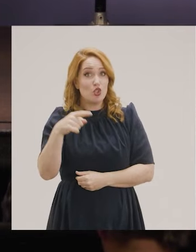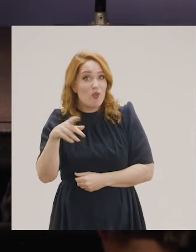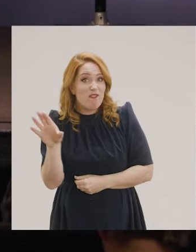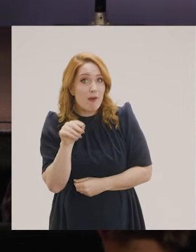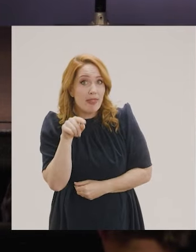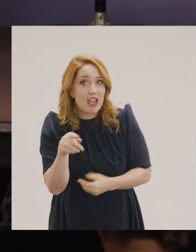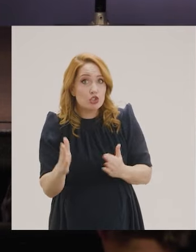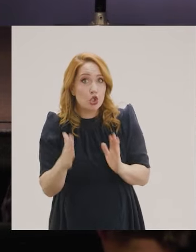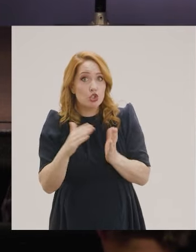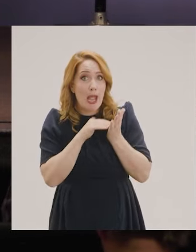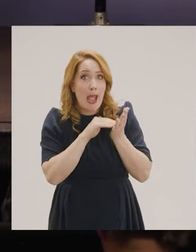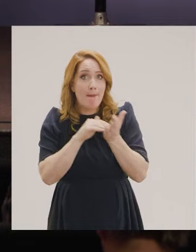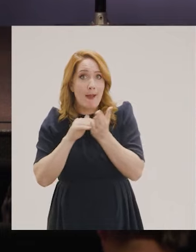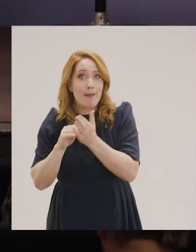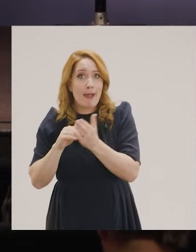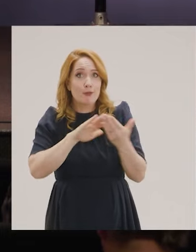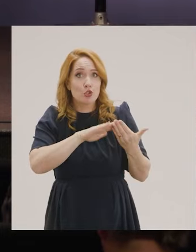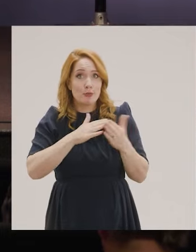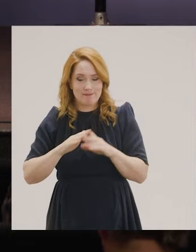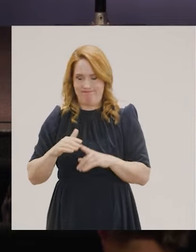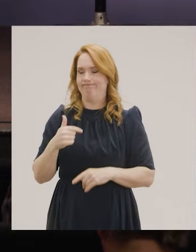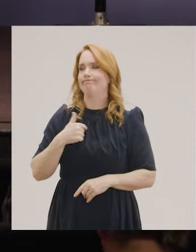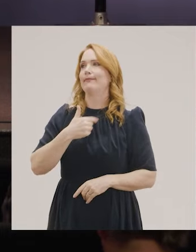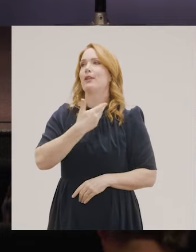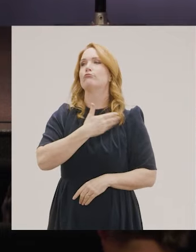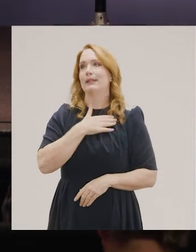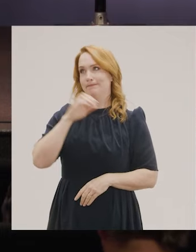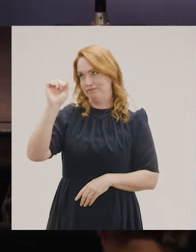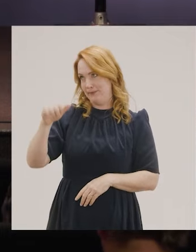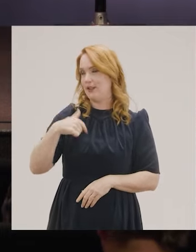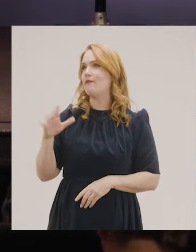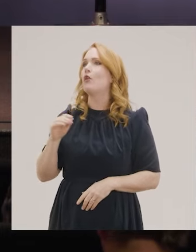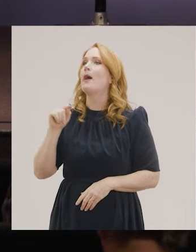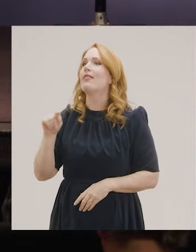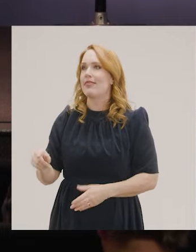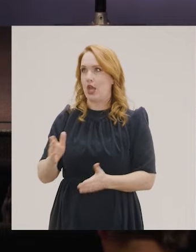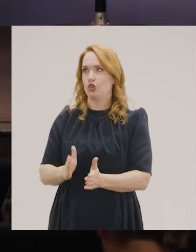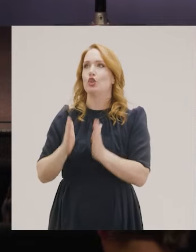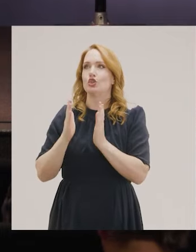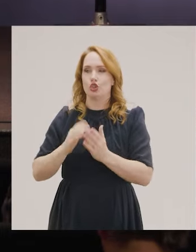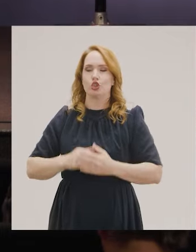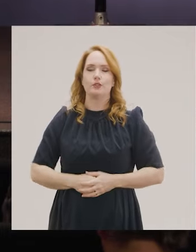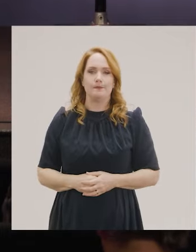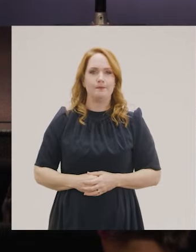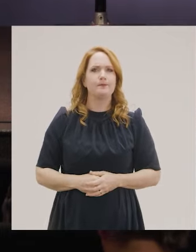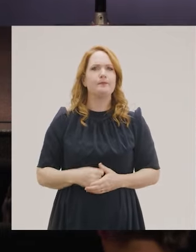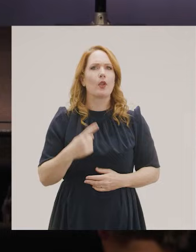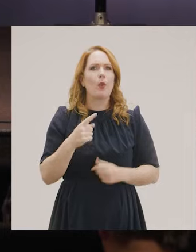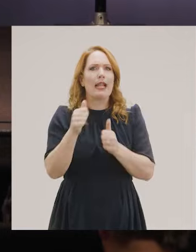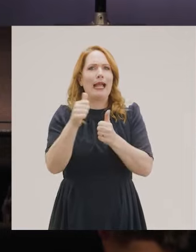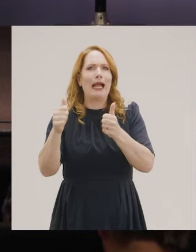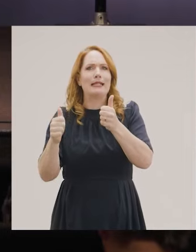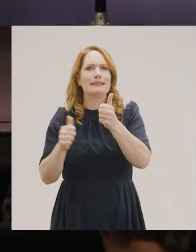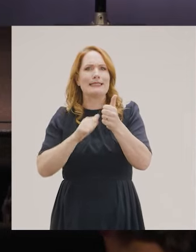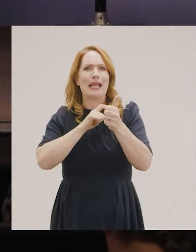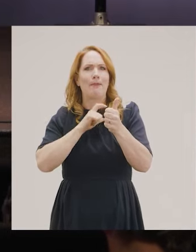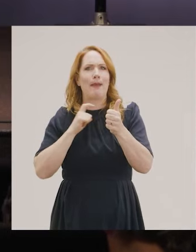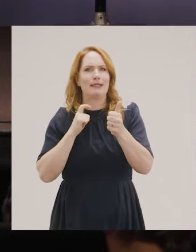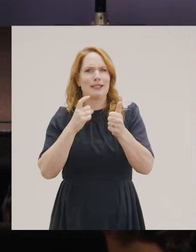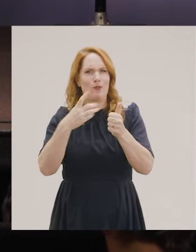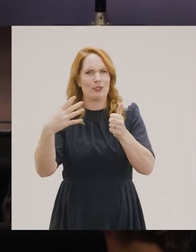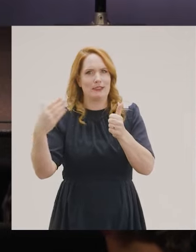I proudly am able to say, "Yeah, yes, I'm from that church." Actually, an assistant pastor came up to me once and he said, "You know, when